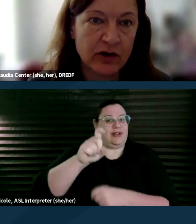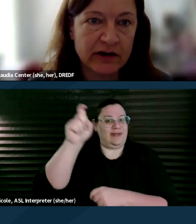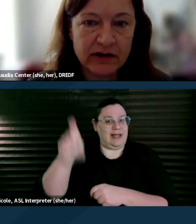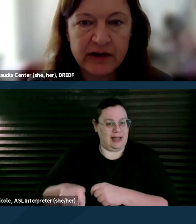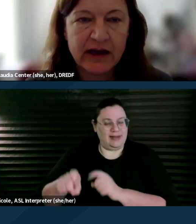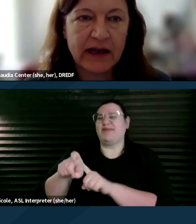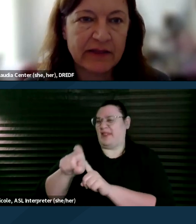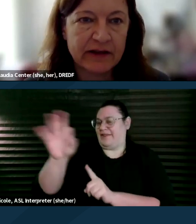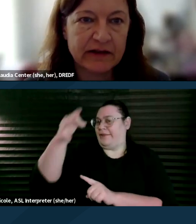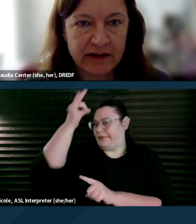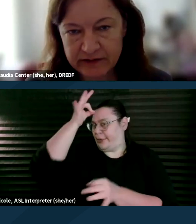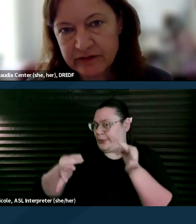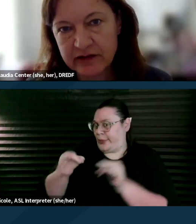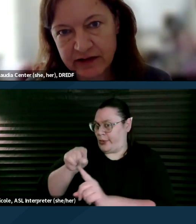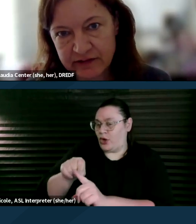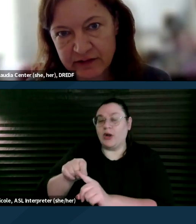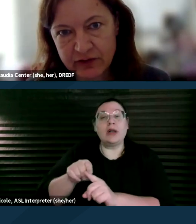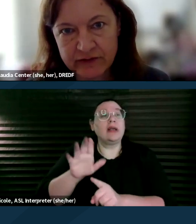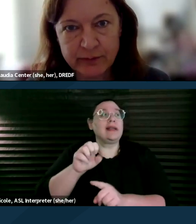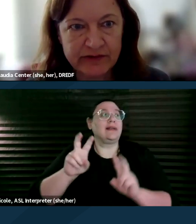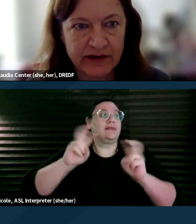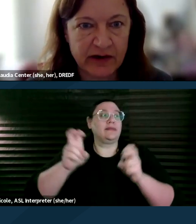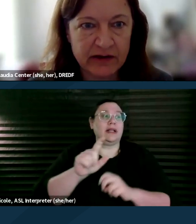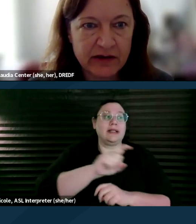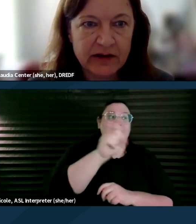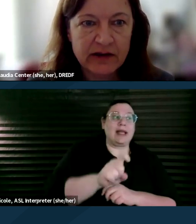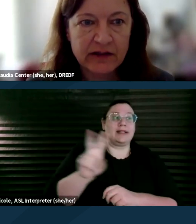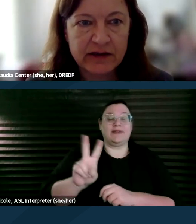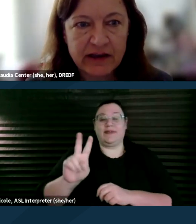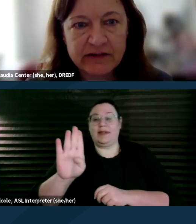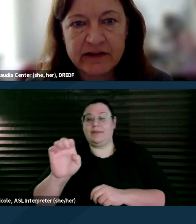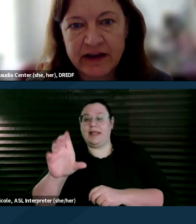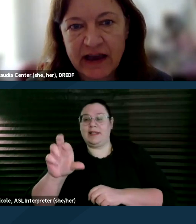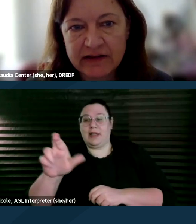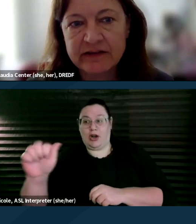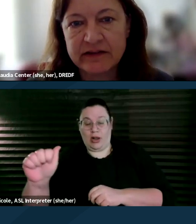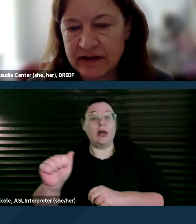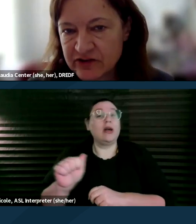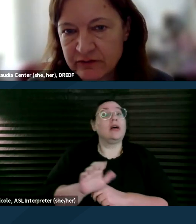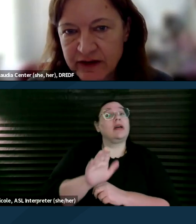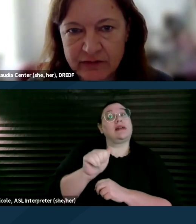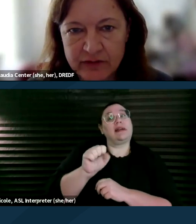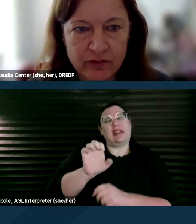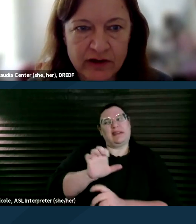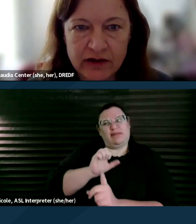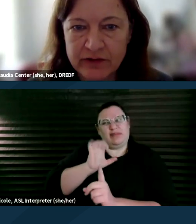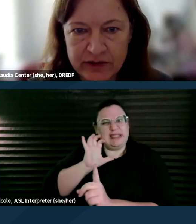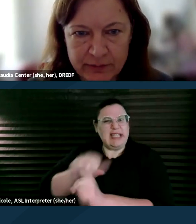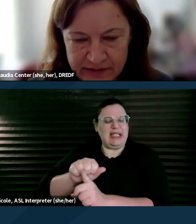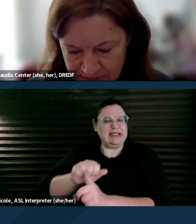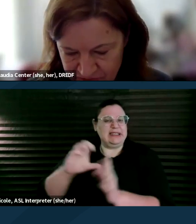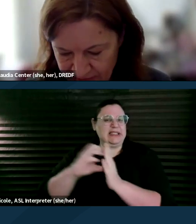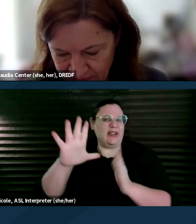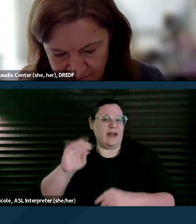federal court, and the case is called Texas versus Becerra. The case attacks Section 504 of